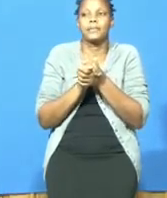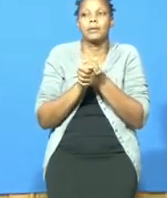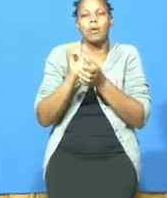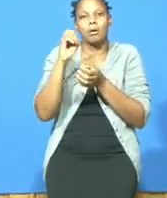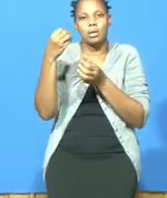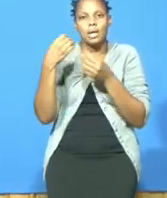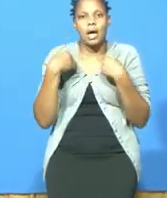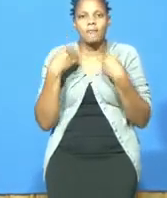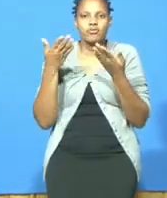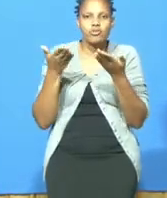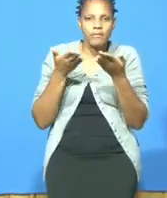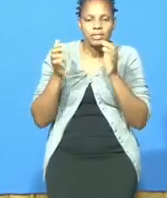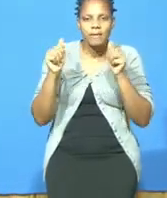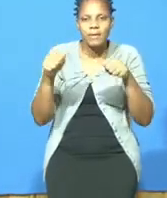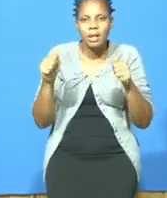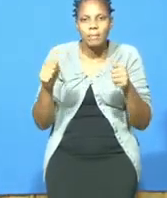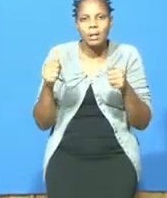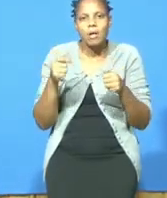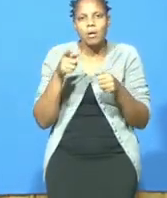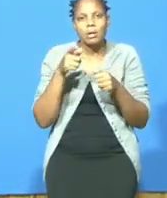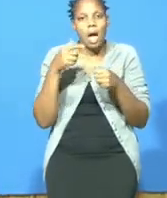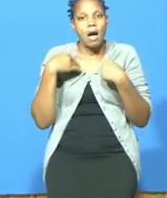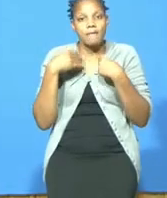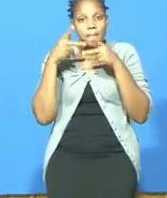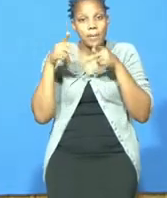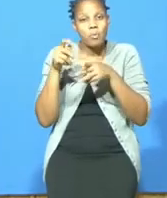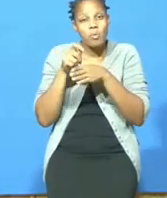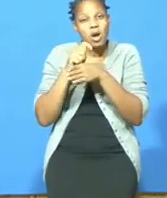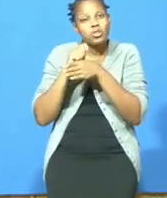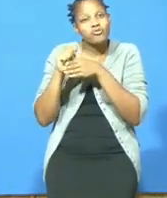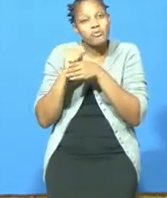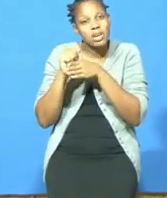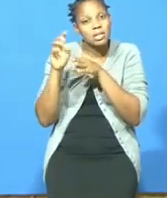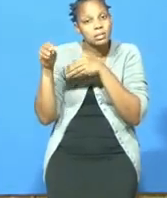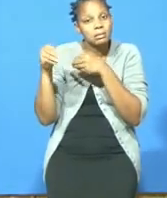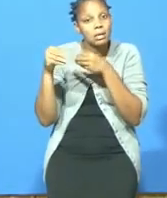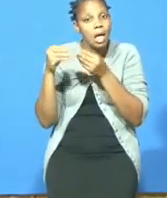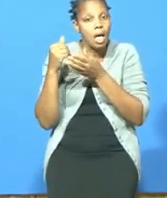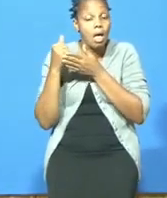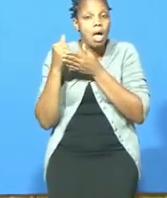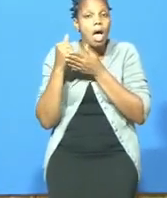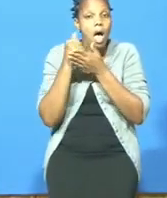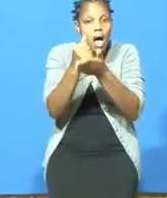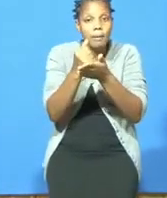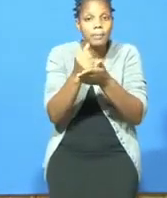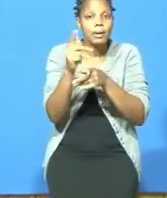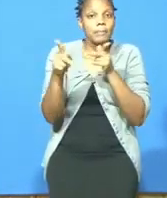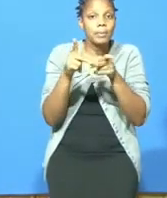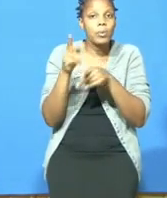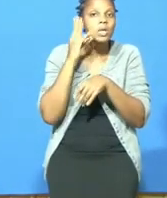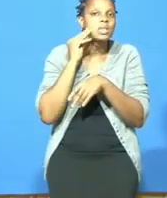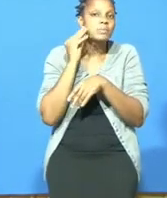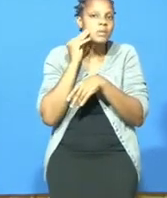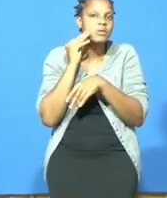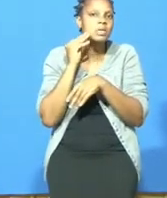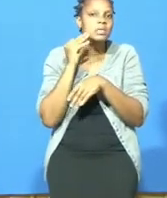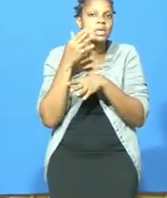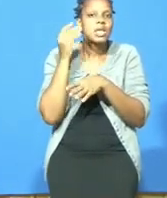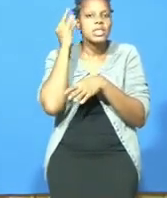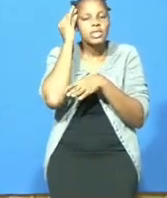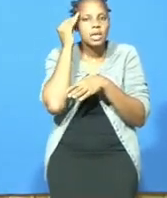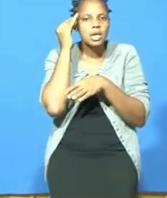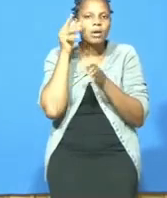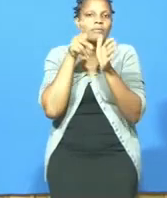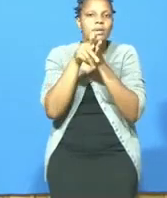available. There are persons who are trained to provide help for persons with suicidal thoughts or previous